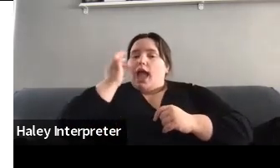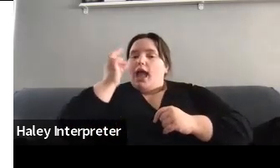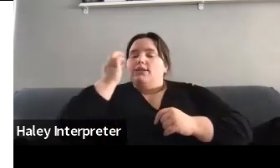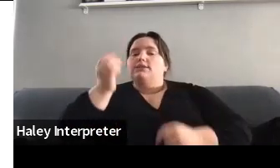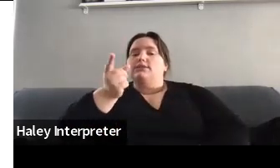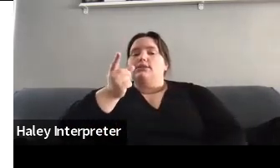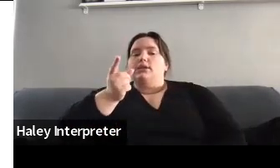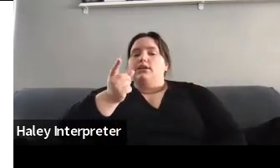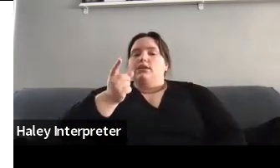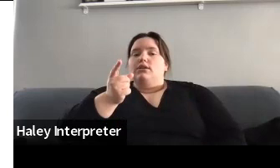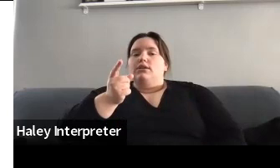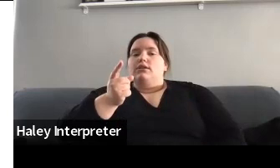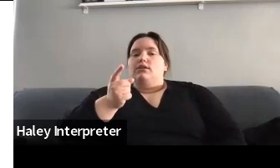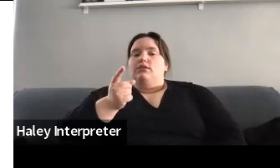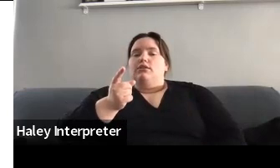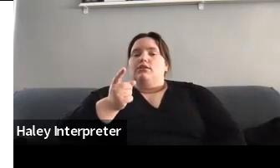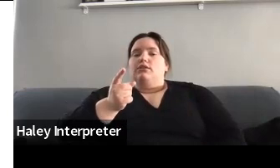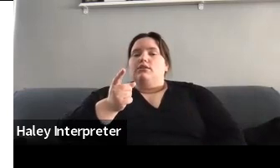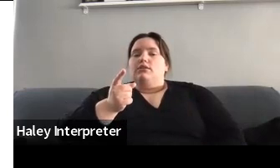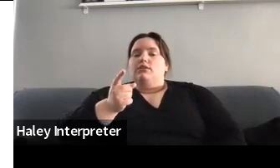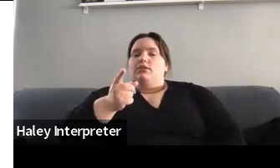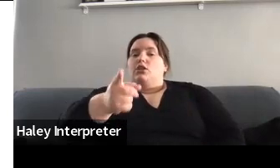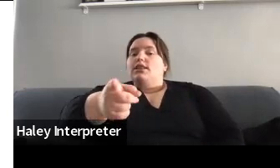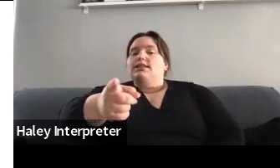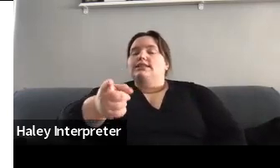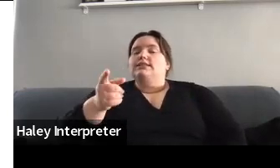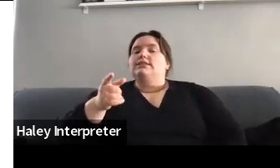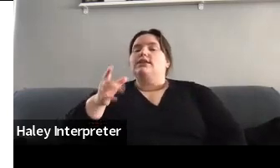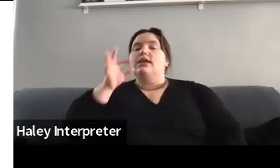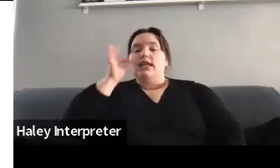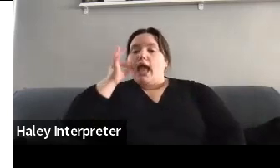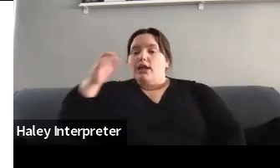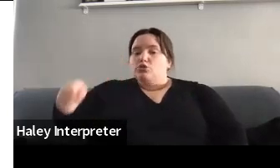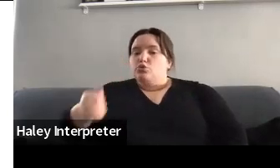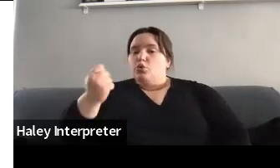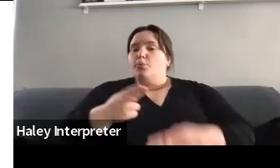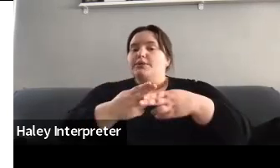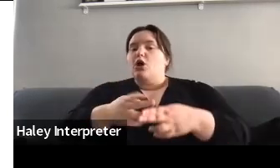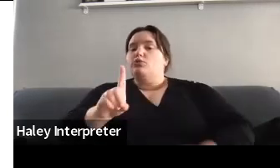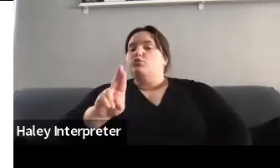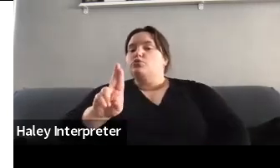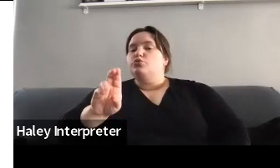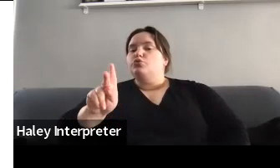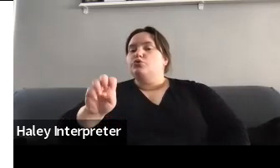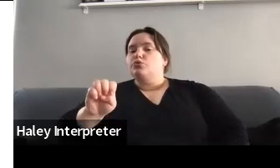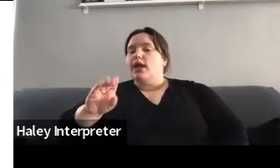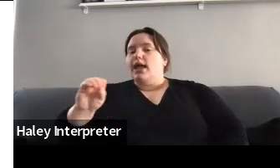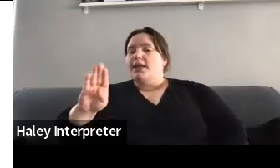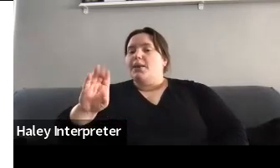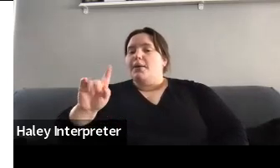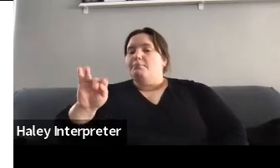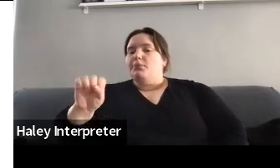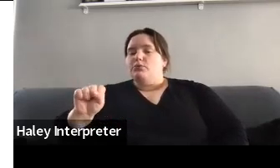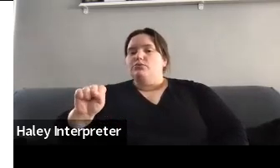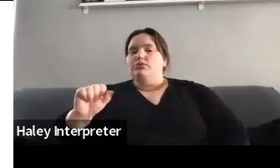is a really neat cat scoop. It's called Duke and Boots, which has got a handle